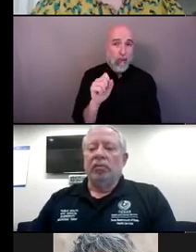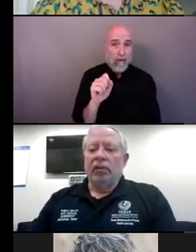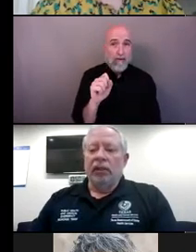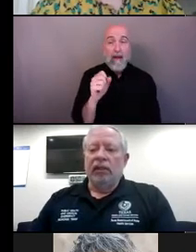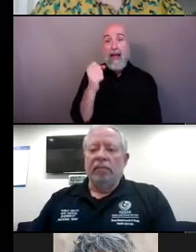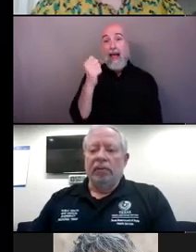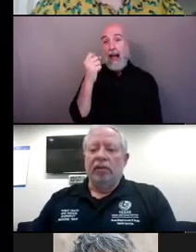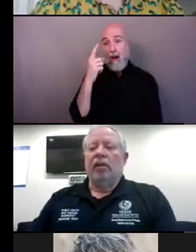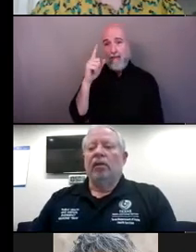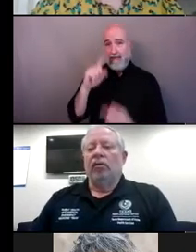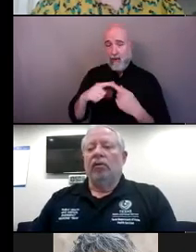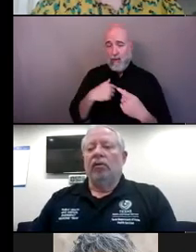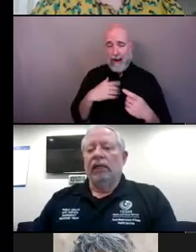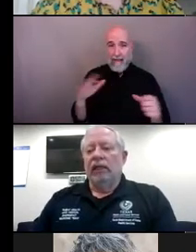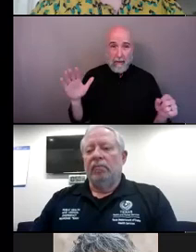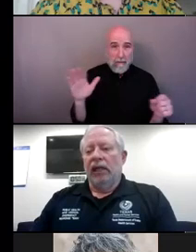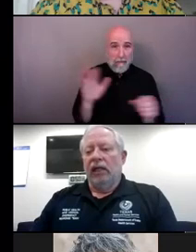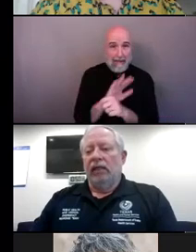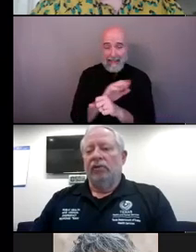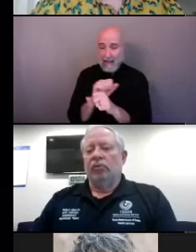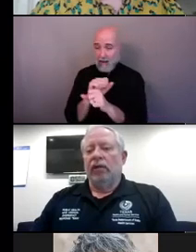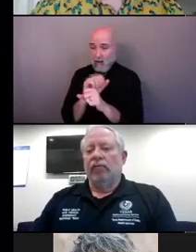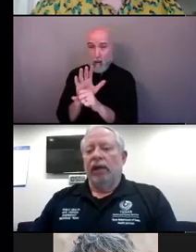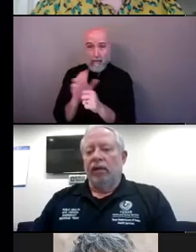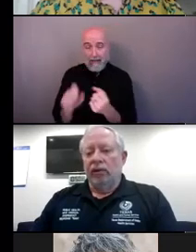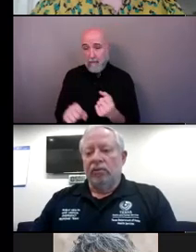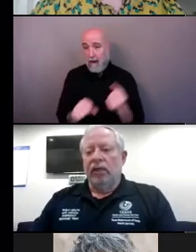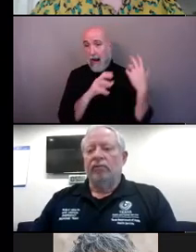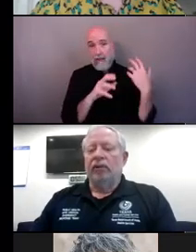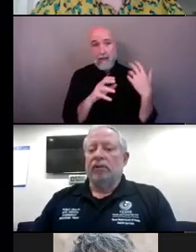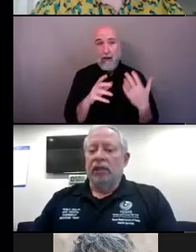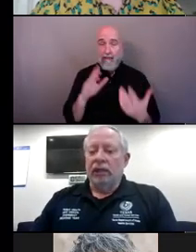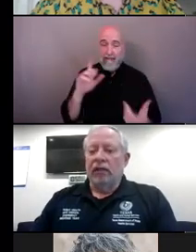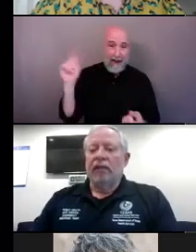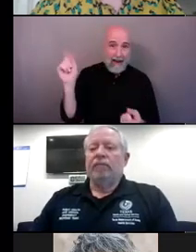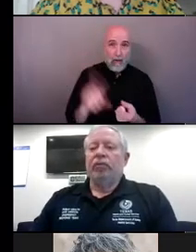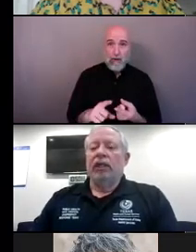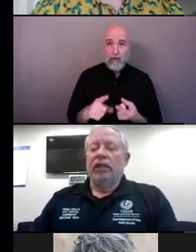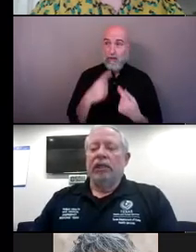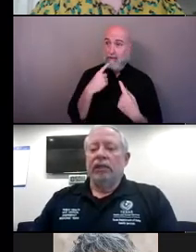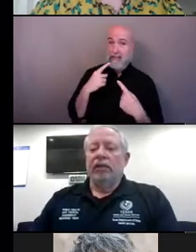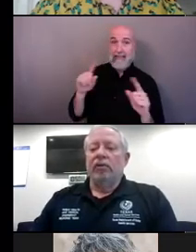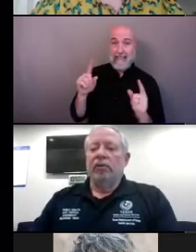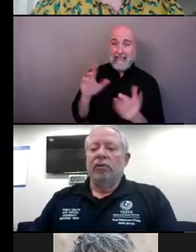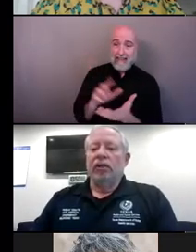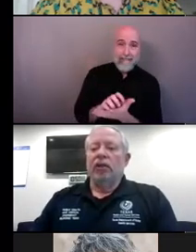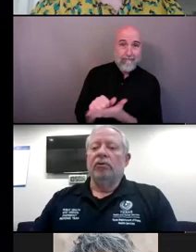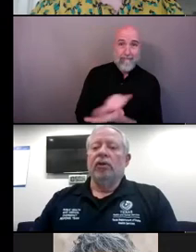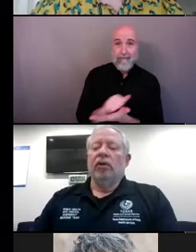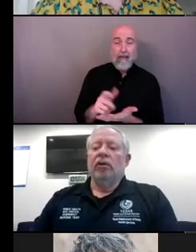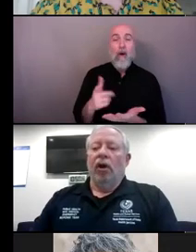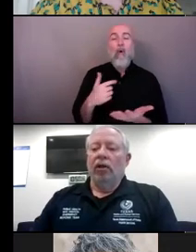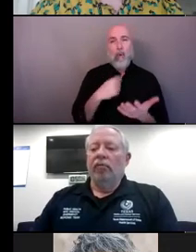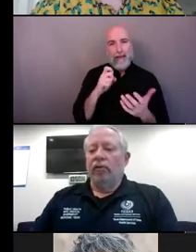we have completely put COVID-19 behind us, we have vanquished, we have succeeded, we need to continue using